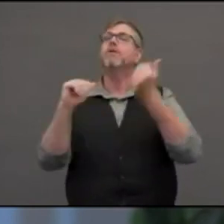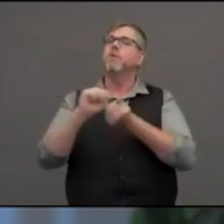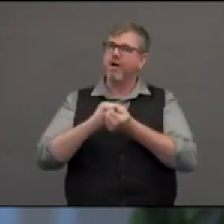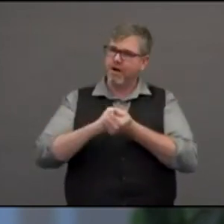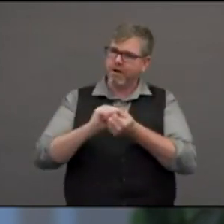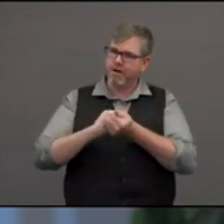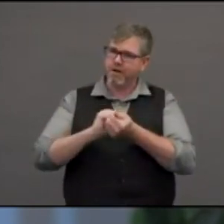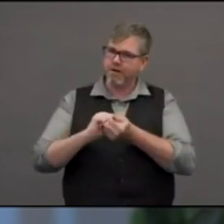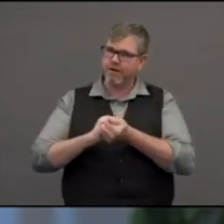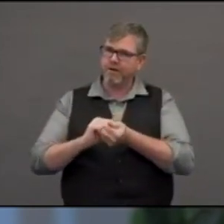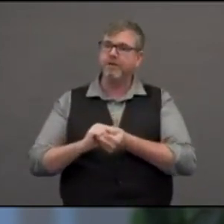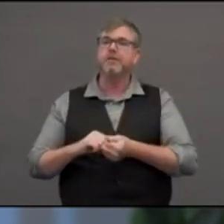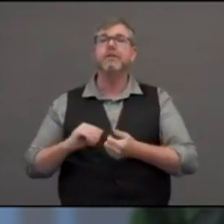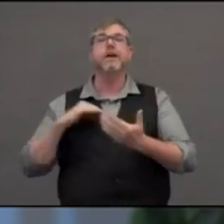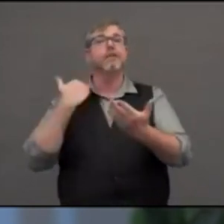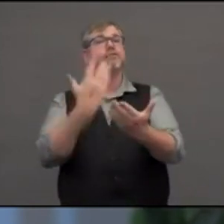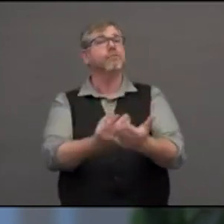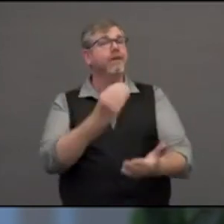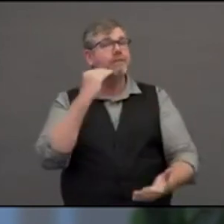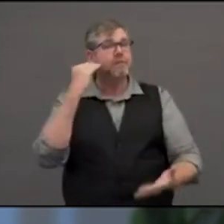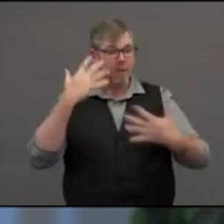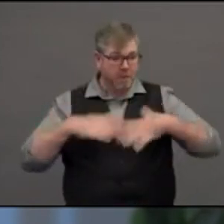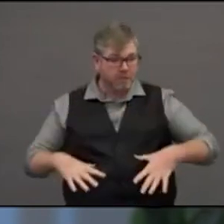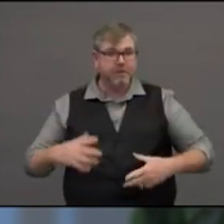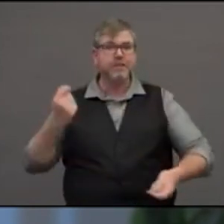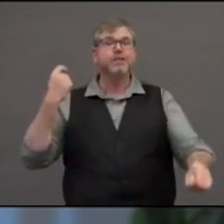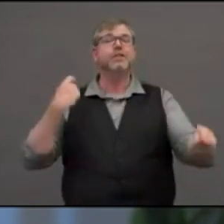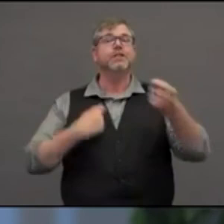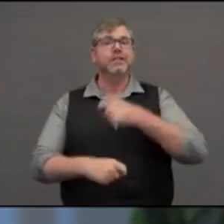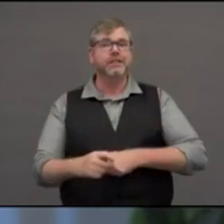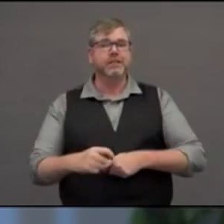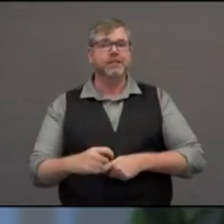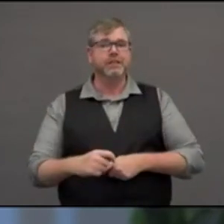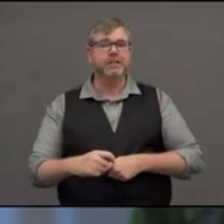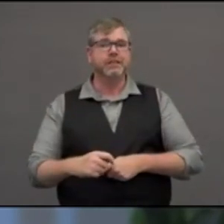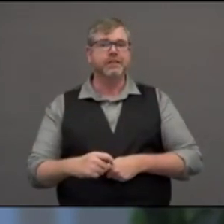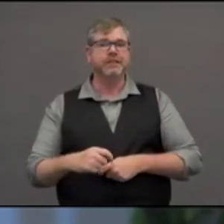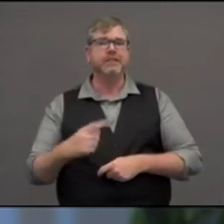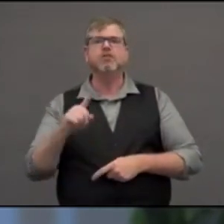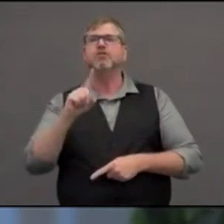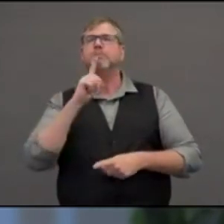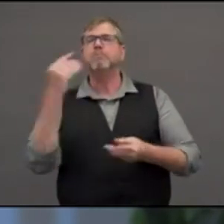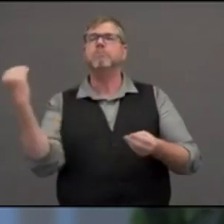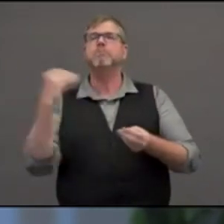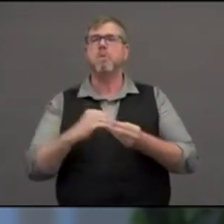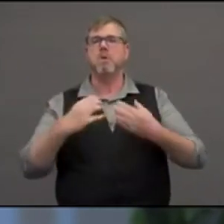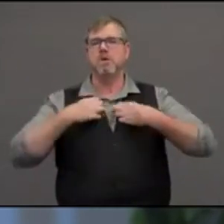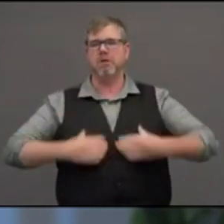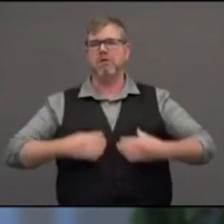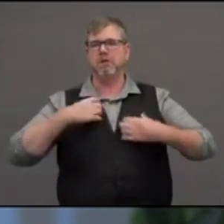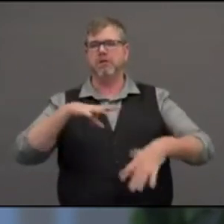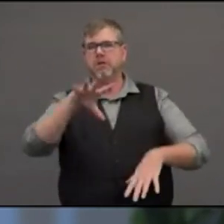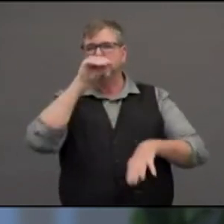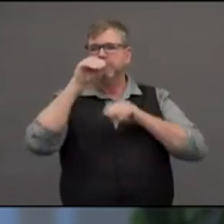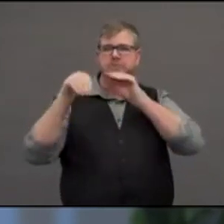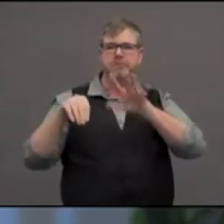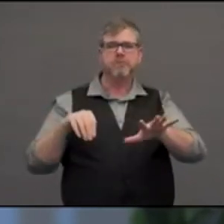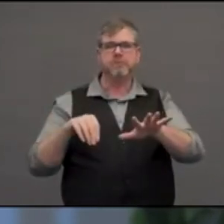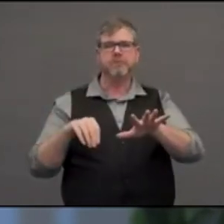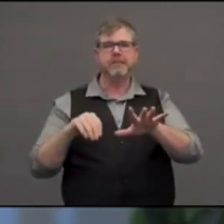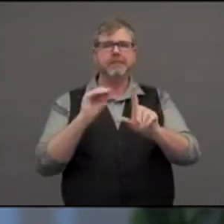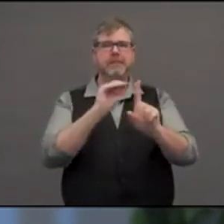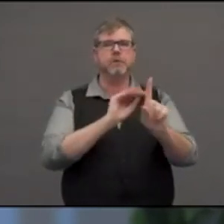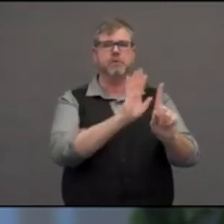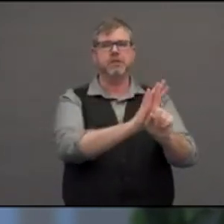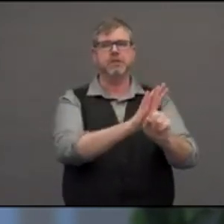clothes. Again, it's more the respiratory exposure than things on you, but that could also be a